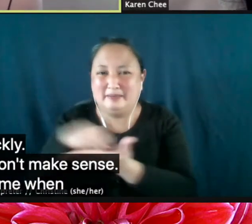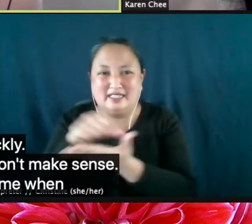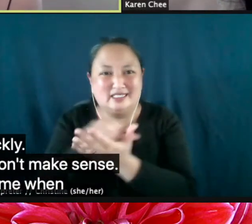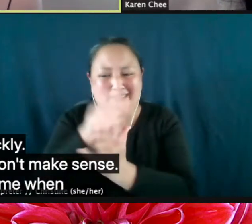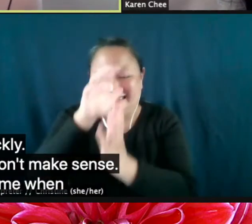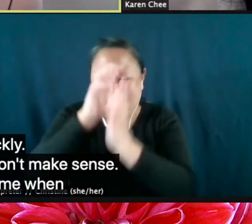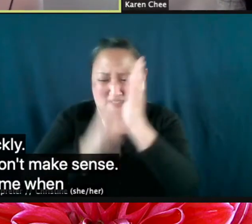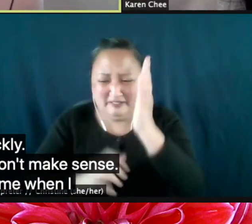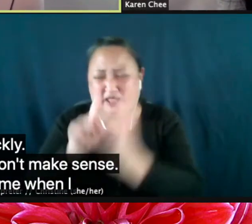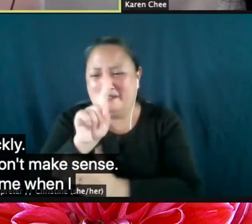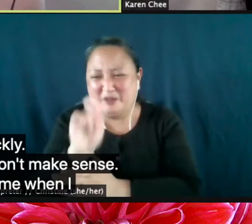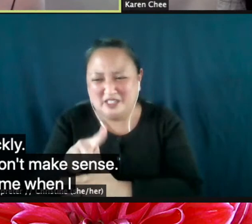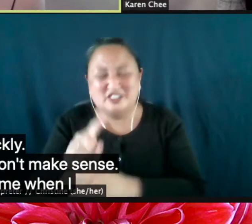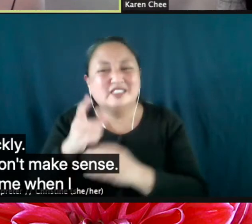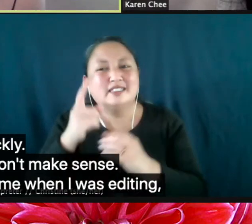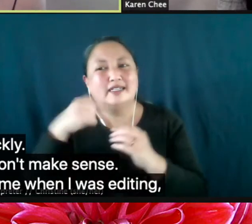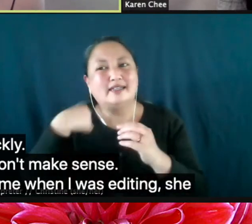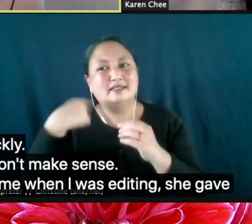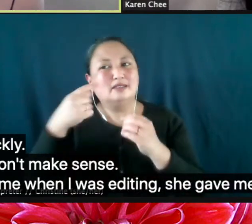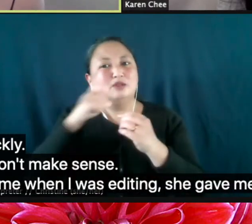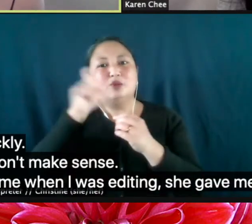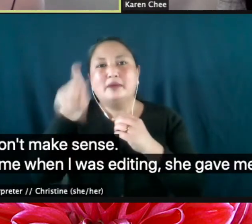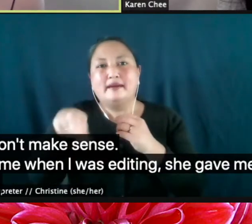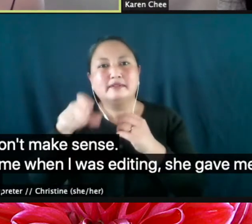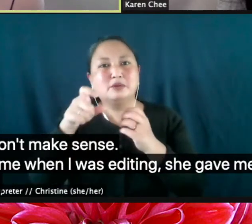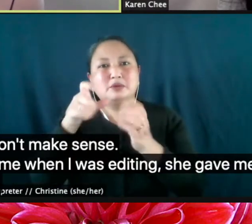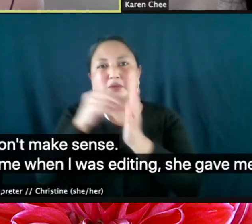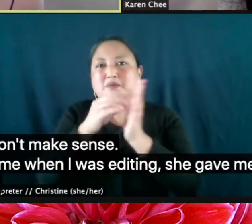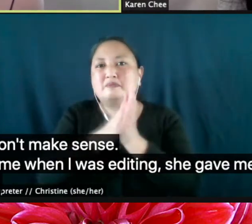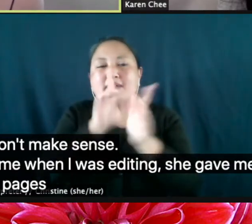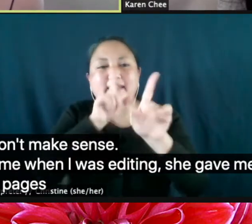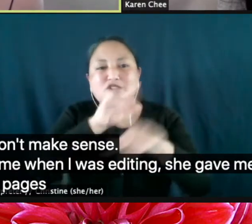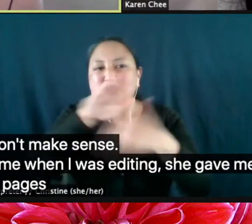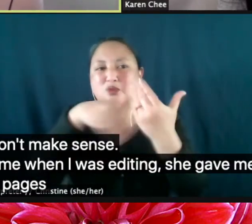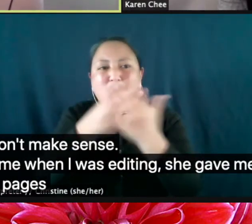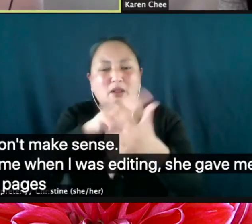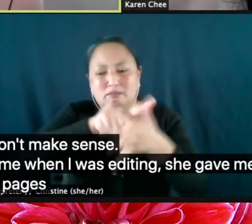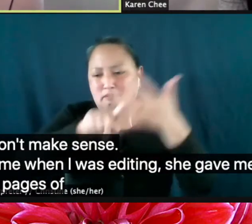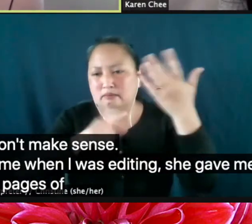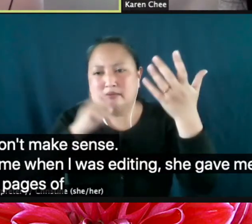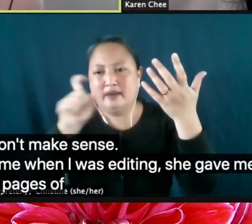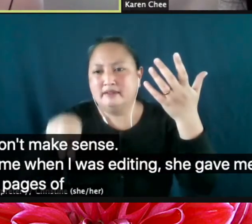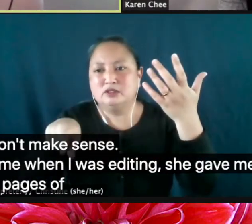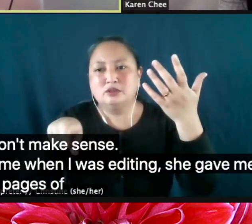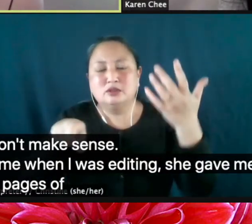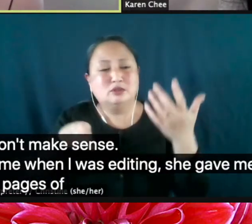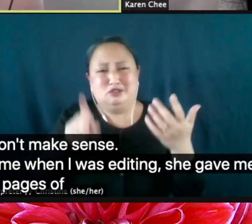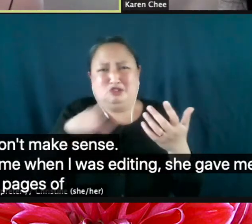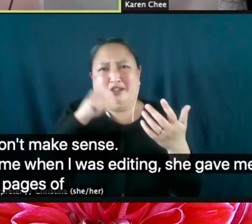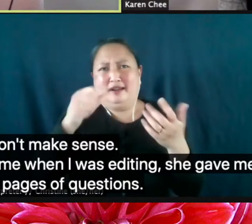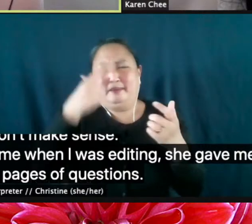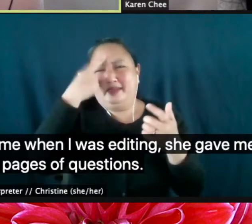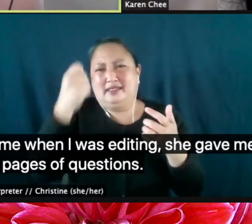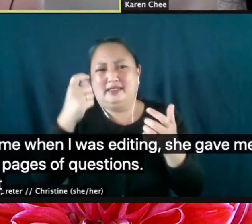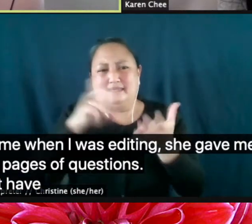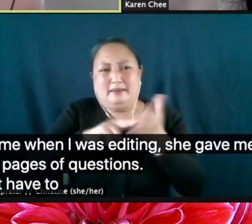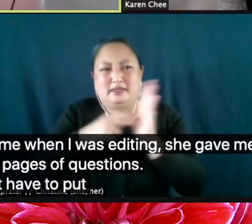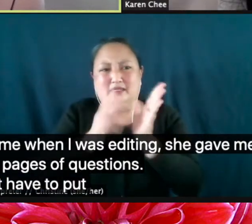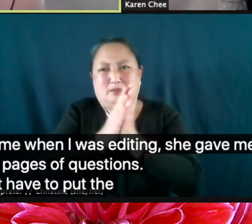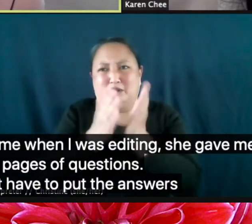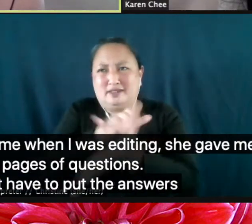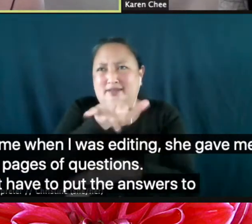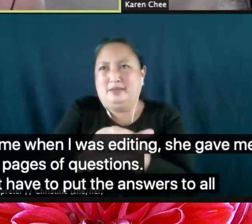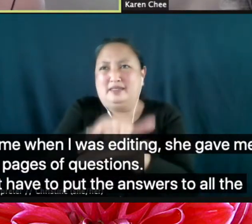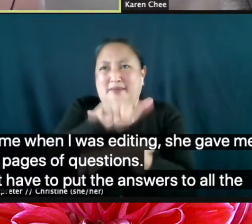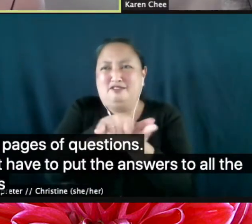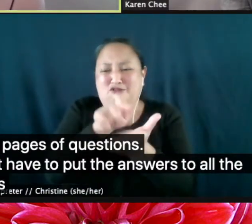she was like, you don't have to put the answers to all these questions in your book. Actually, you shouldn't, because that would make the book